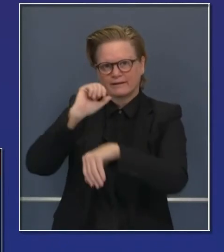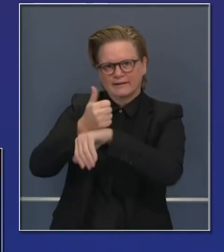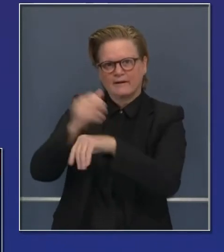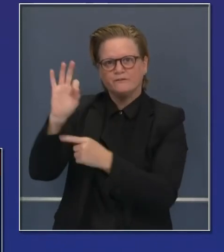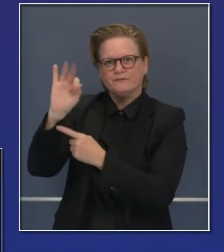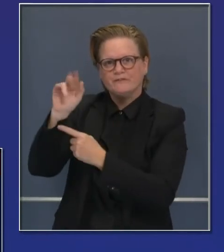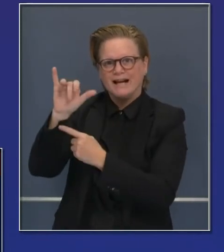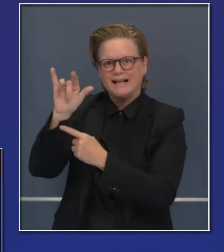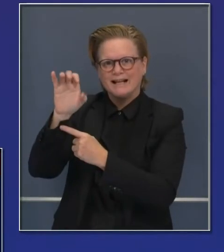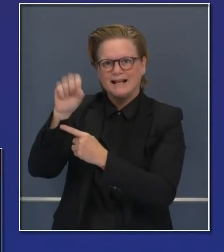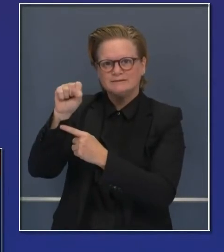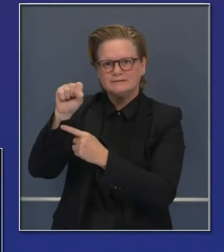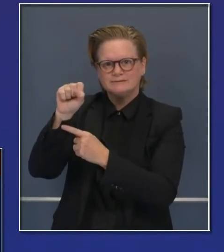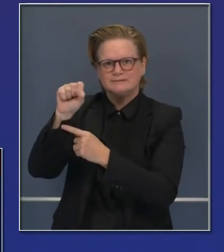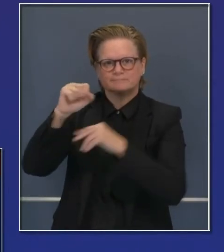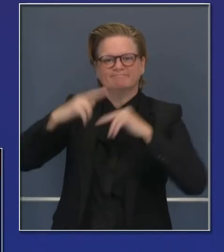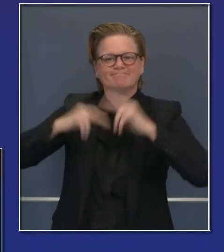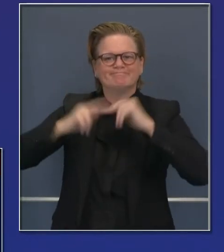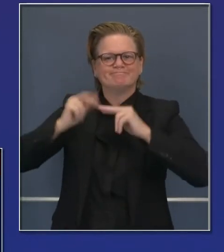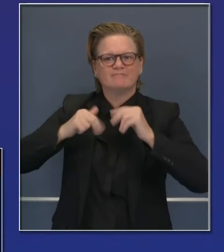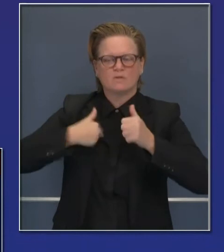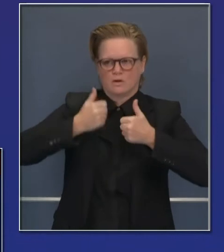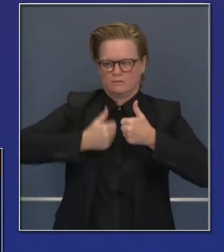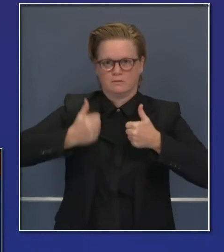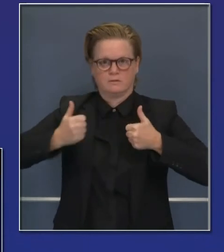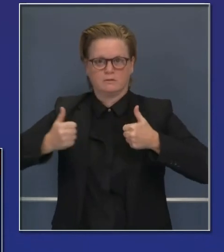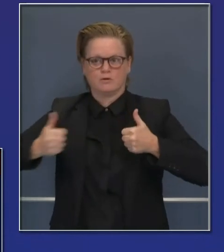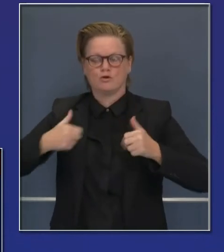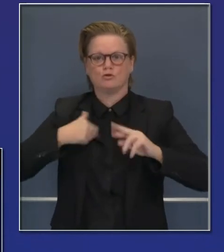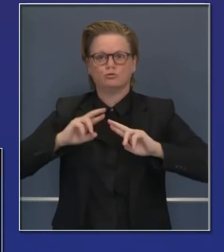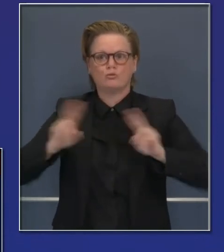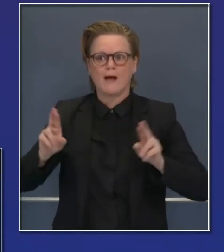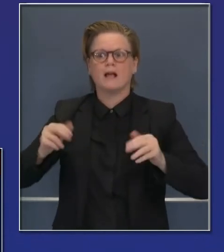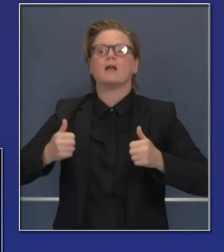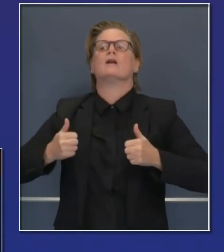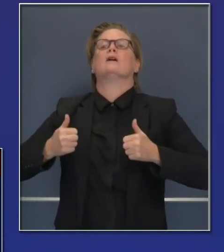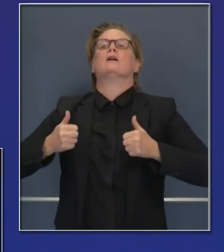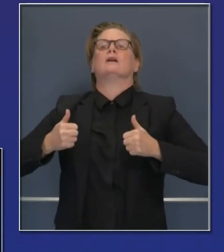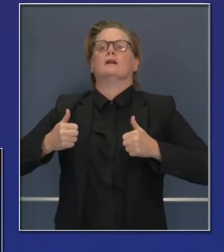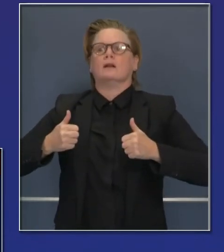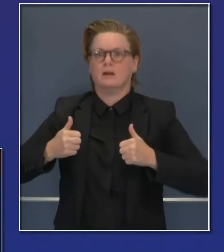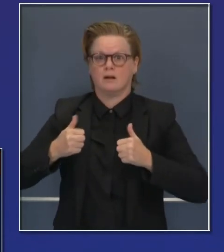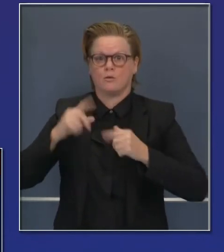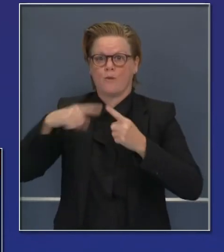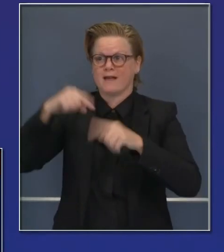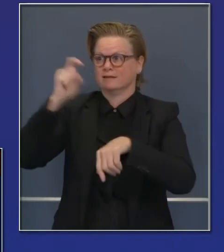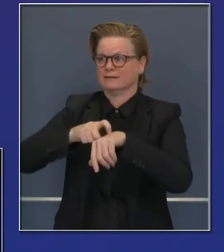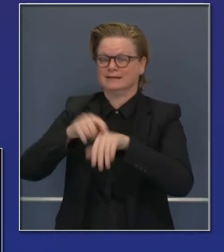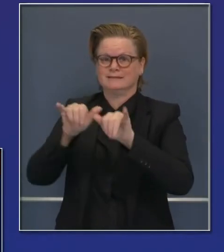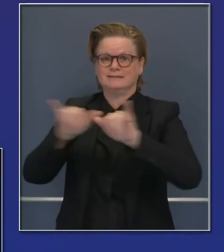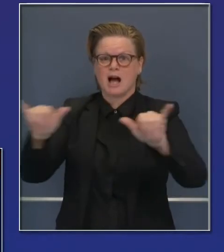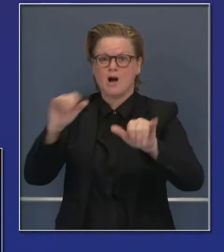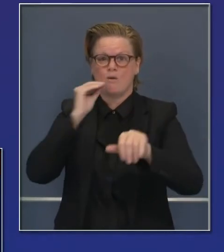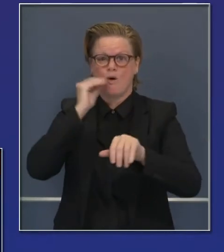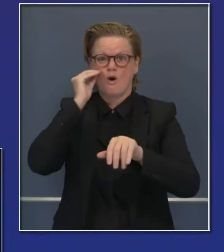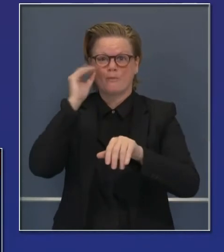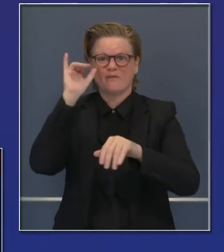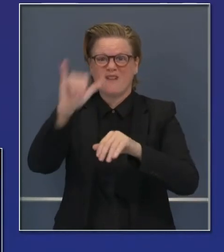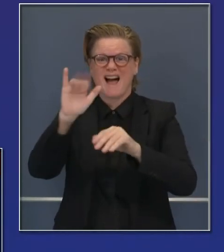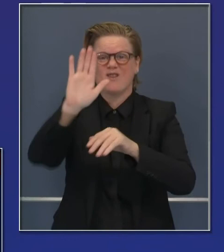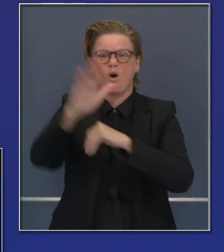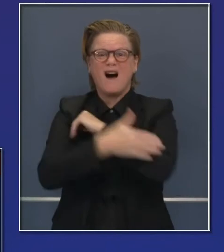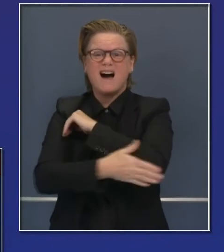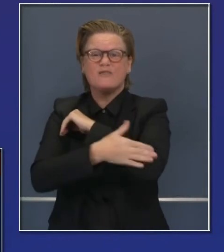we move to the stay-at-home, as we see the significant increase in ICUs and hospitalizations and deaths in the